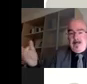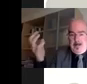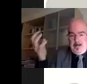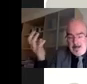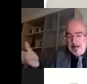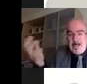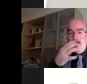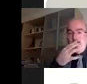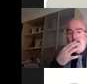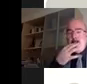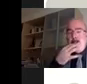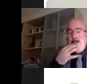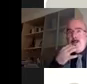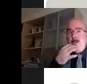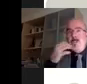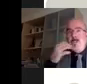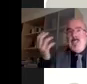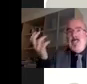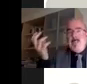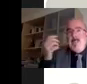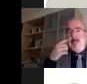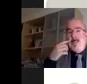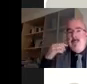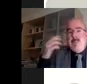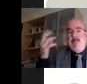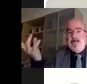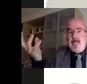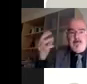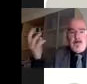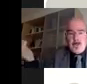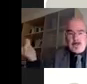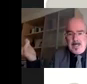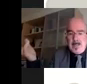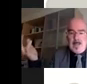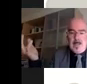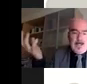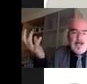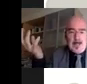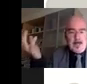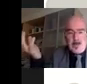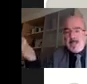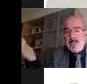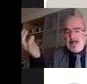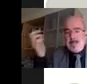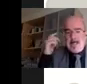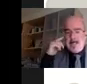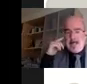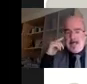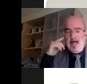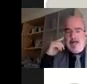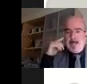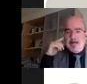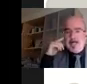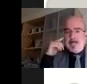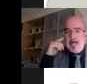remedial dimension, which is sometimes forgotten, and it is not for case that